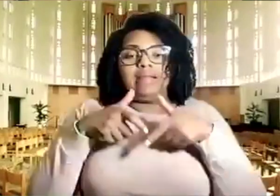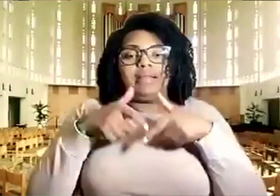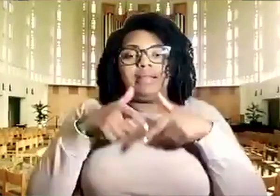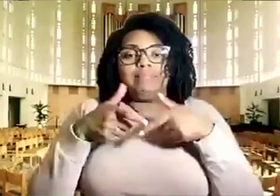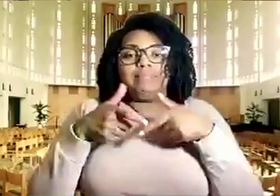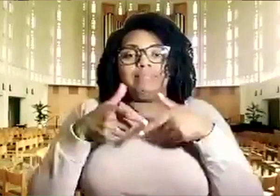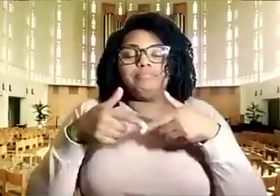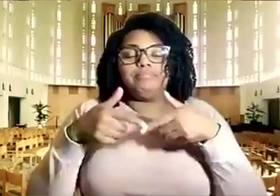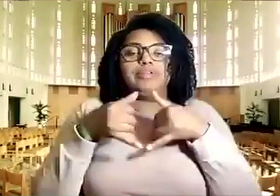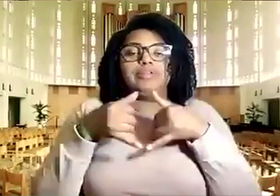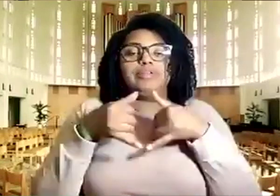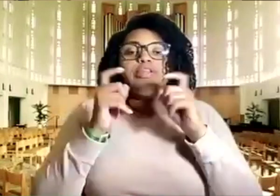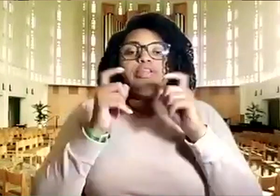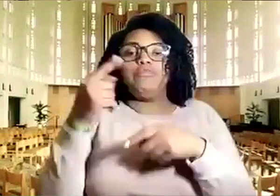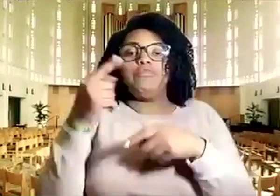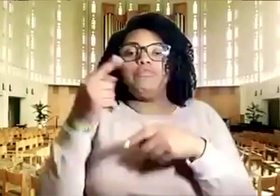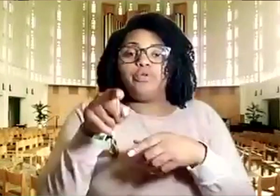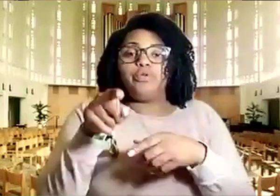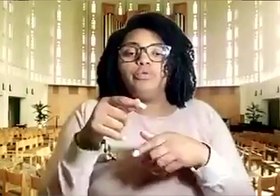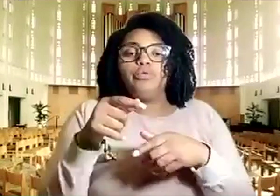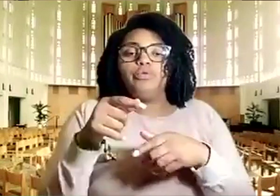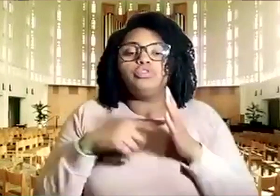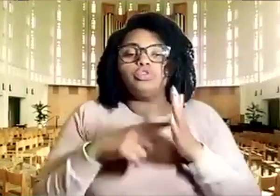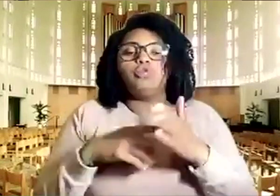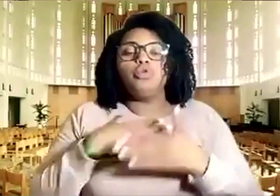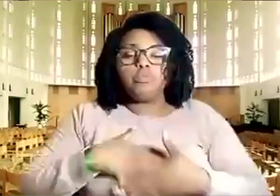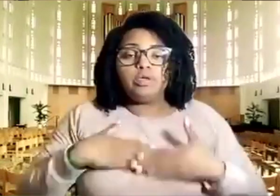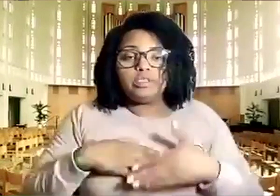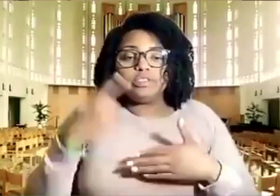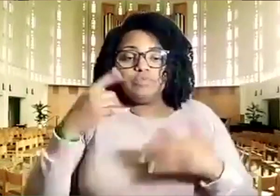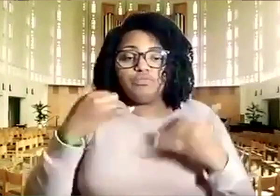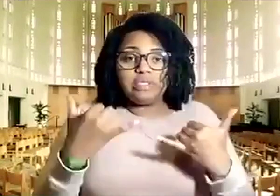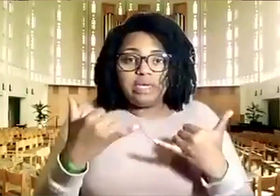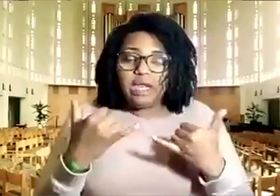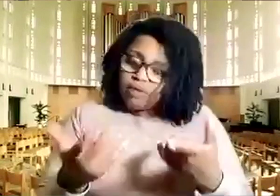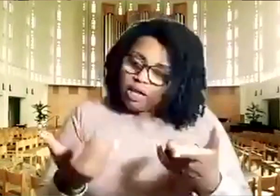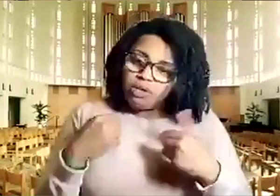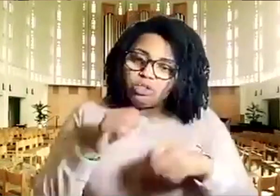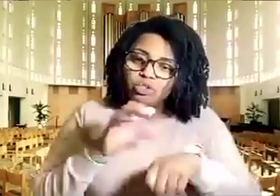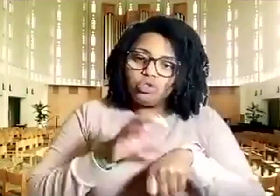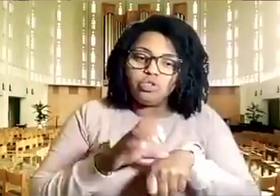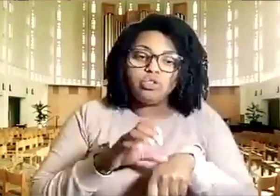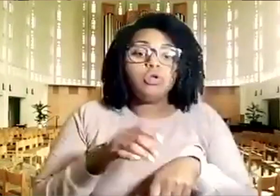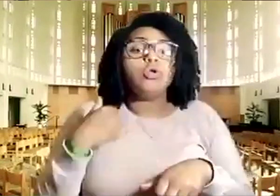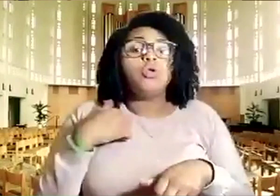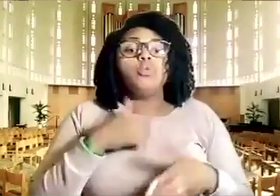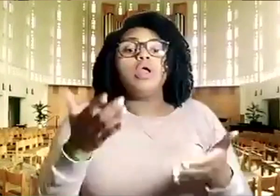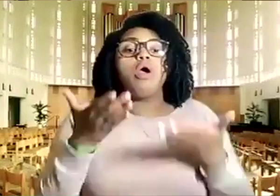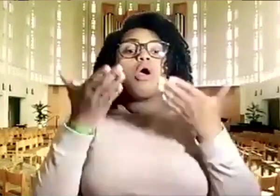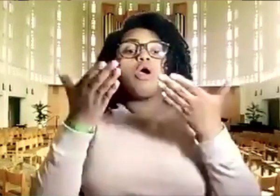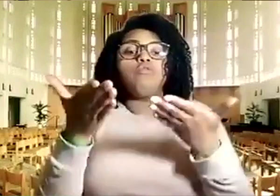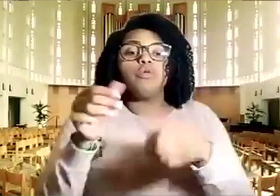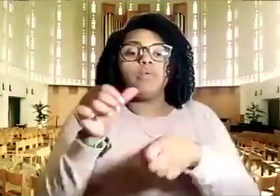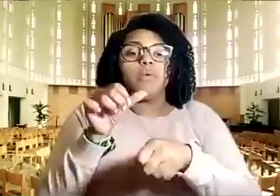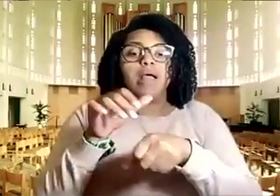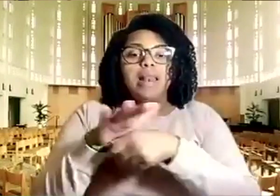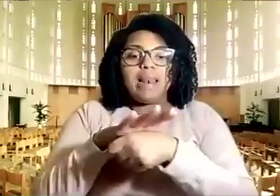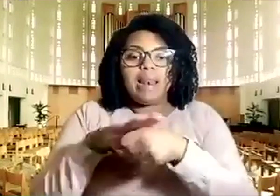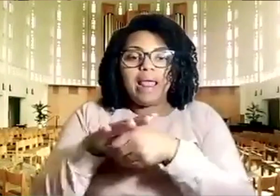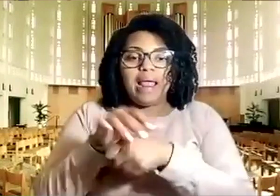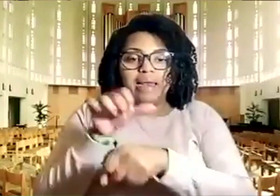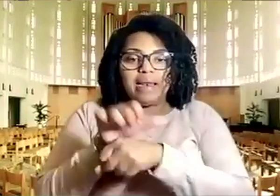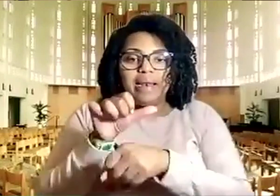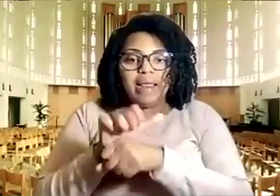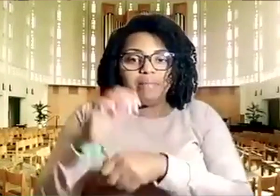As is our custom, we offer a land and labor acknowledgement, knowing that this is a small part of our work